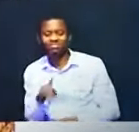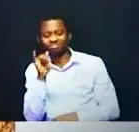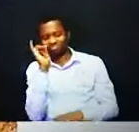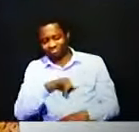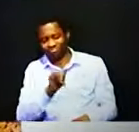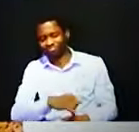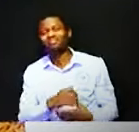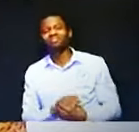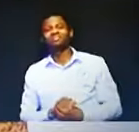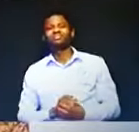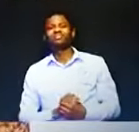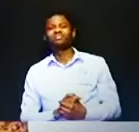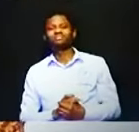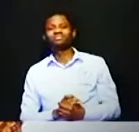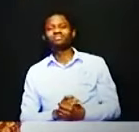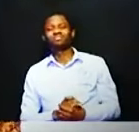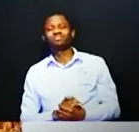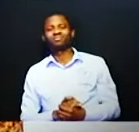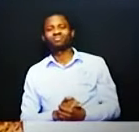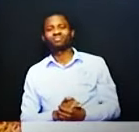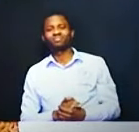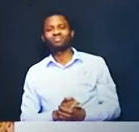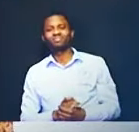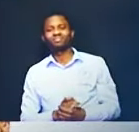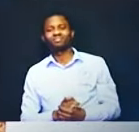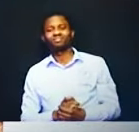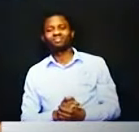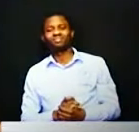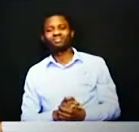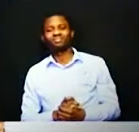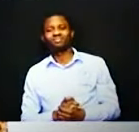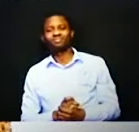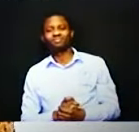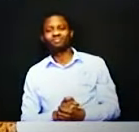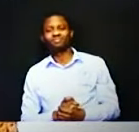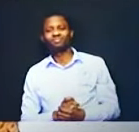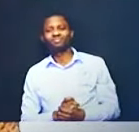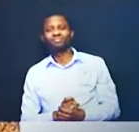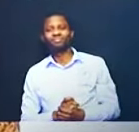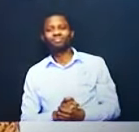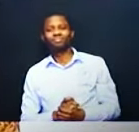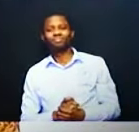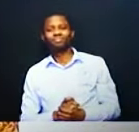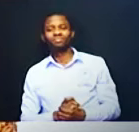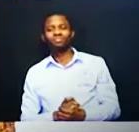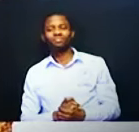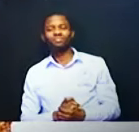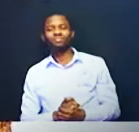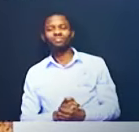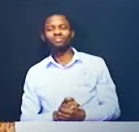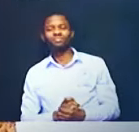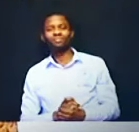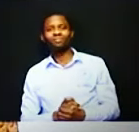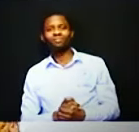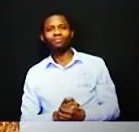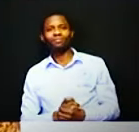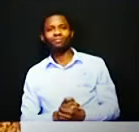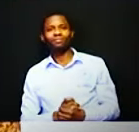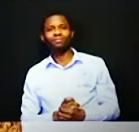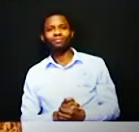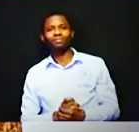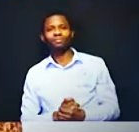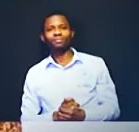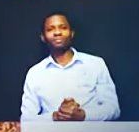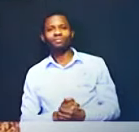to manso, banaba, efa no call, a small for no enchain, na, or down ready, tre wong, said ye, o